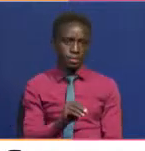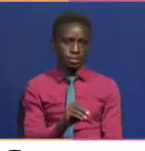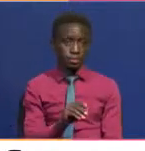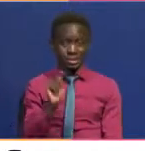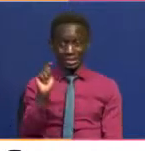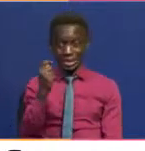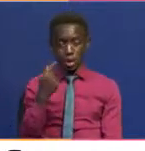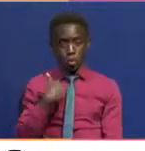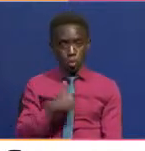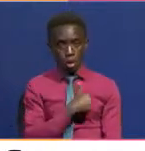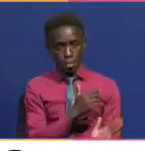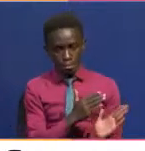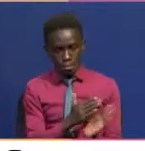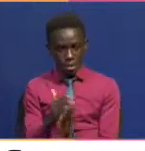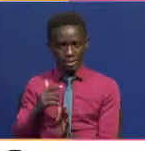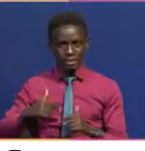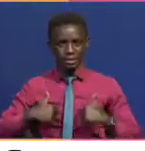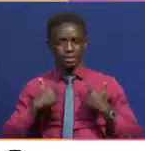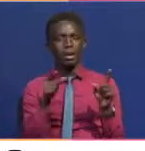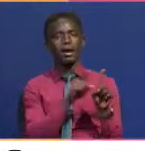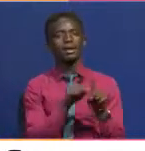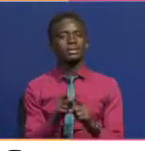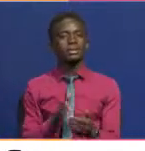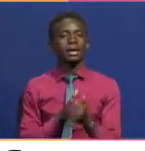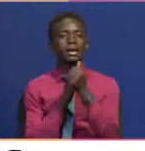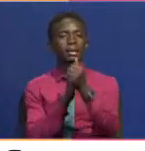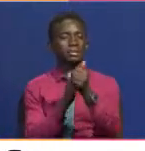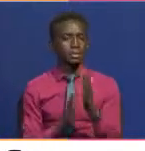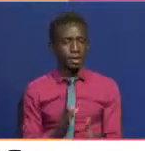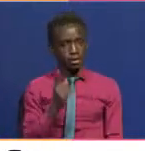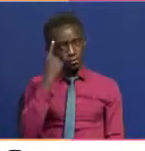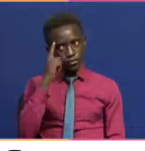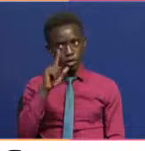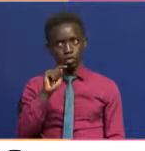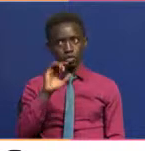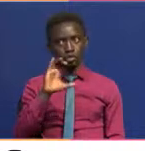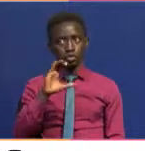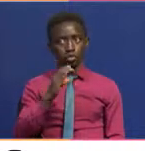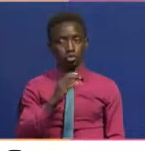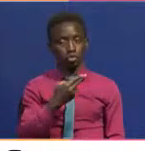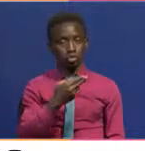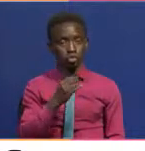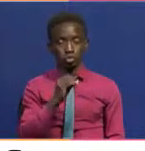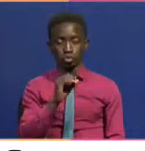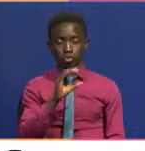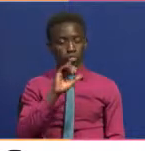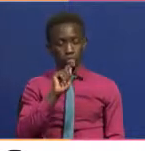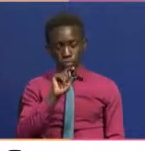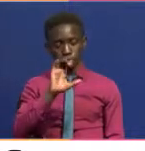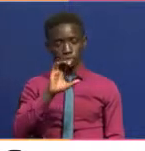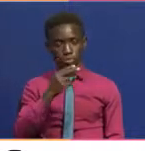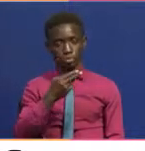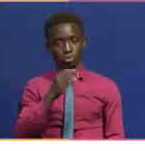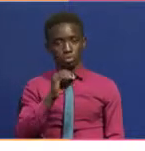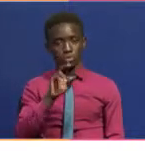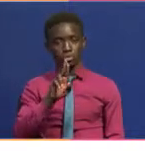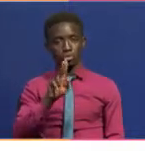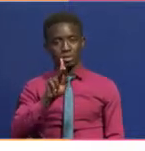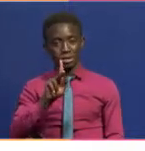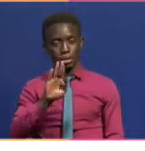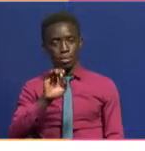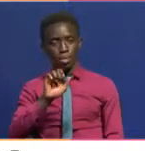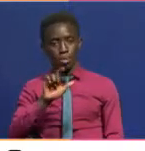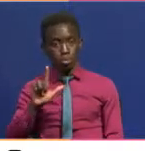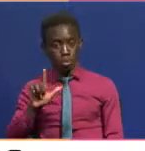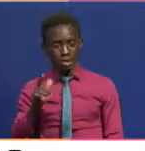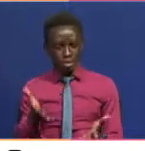ourselves as the leaders in Africa for Tchoukball. So we want to have as many people as possible to get the international coach